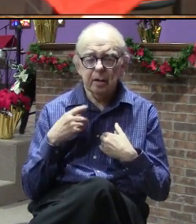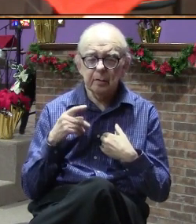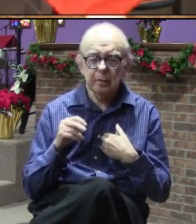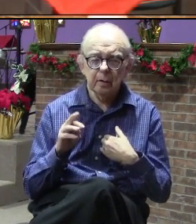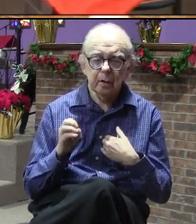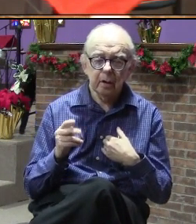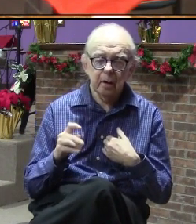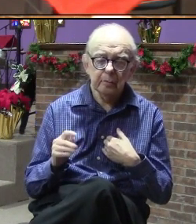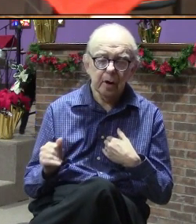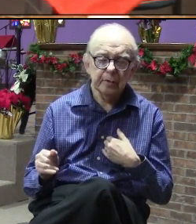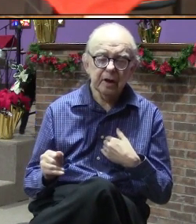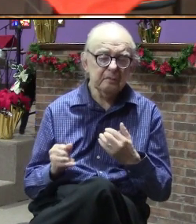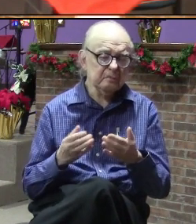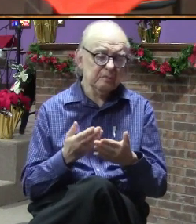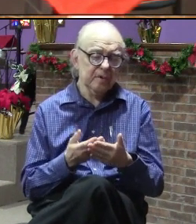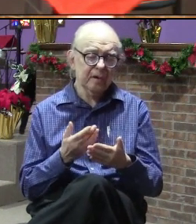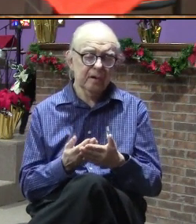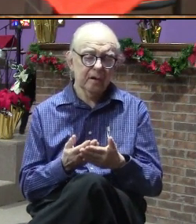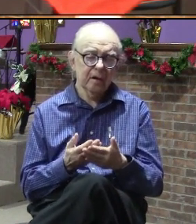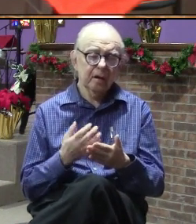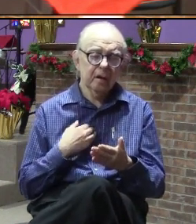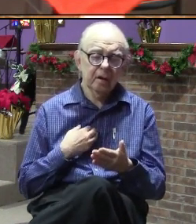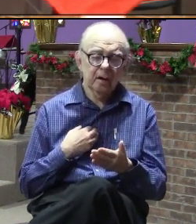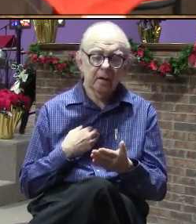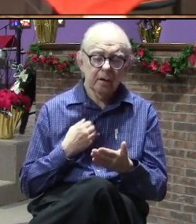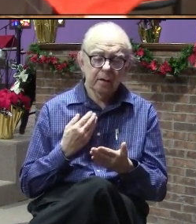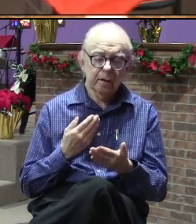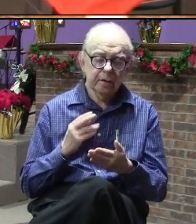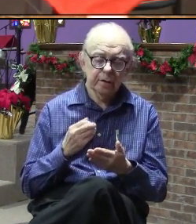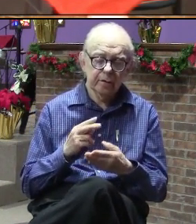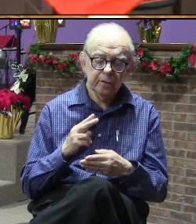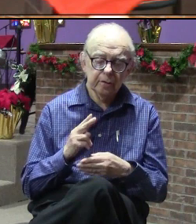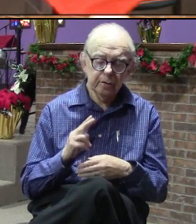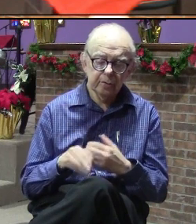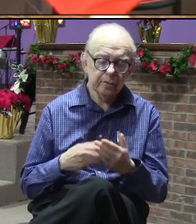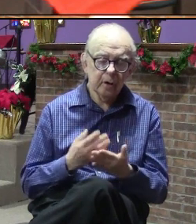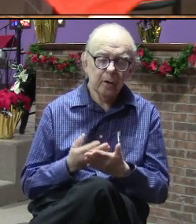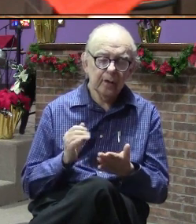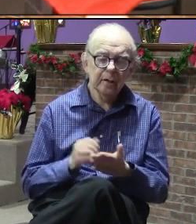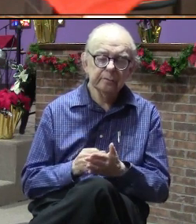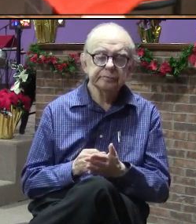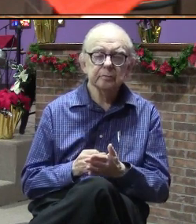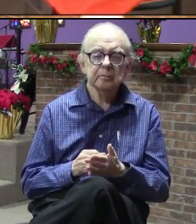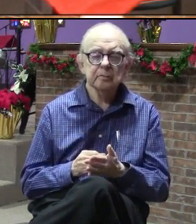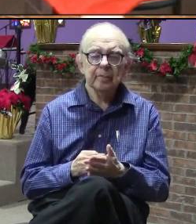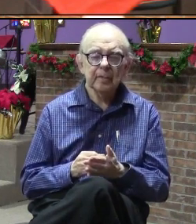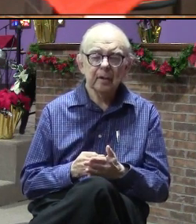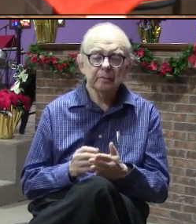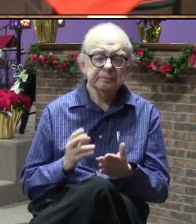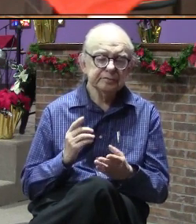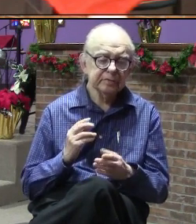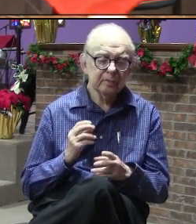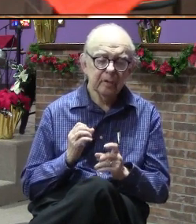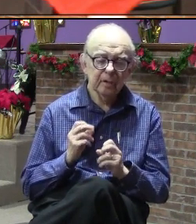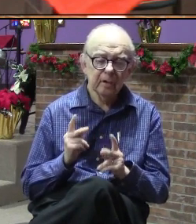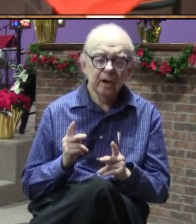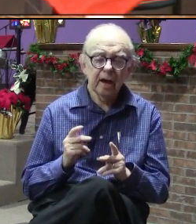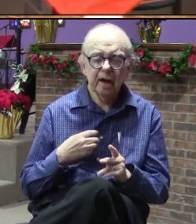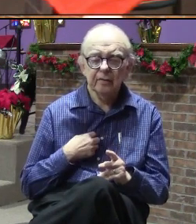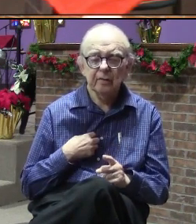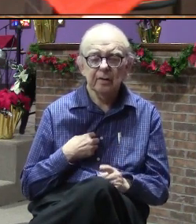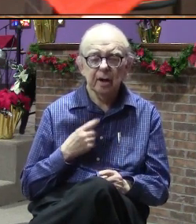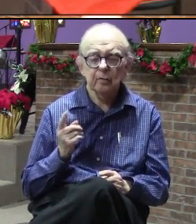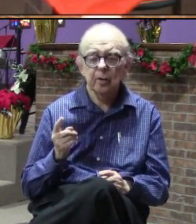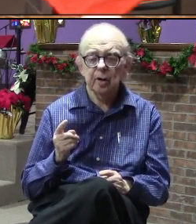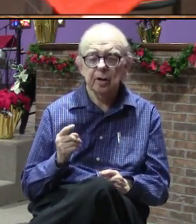money, you had to spend all of that money up to, I think you were allowed to have maybe $1,000 or $2,000